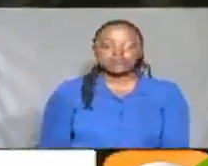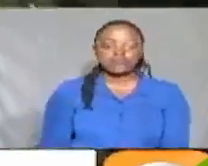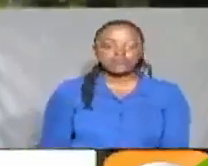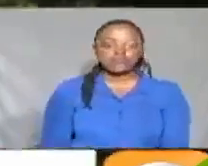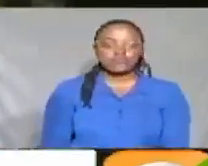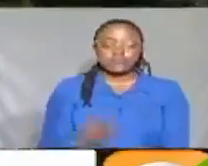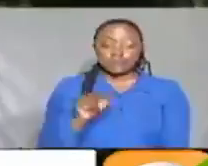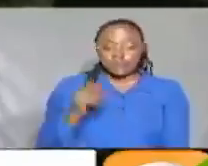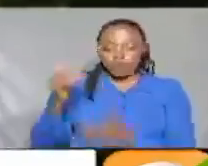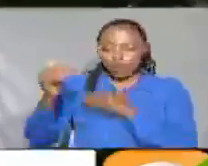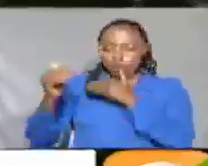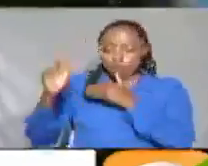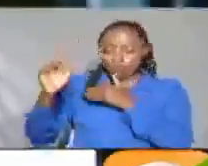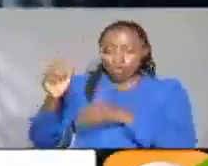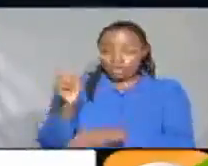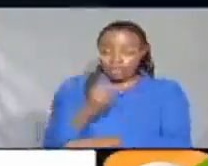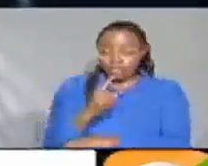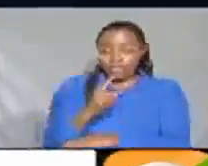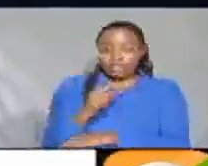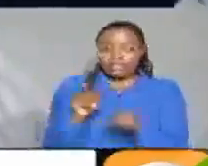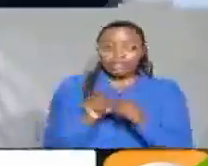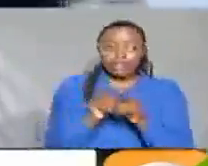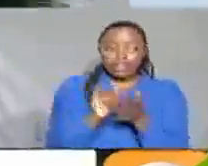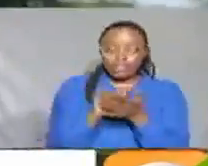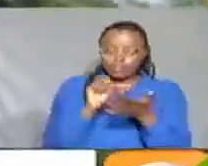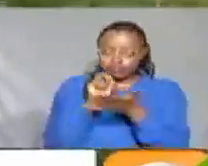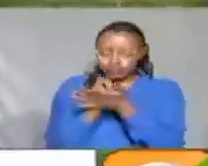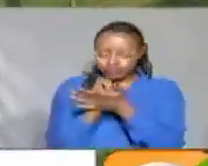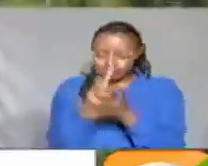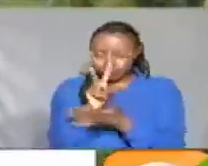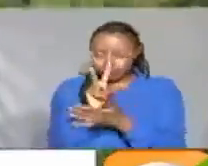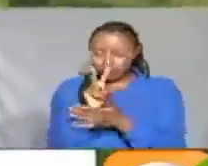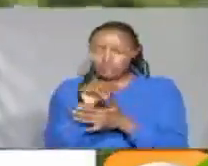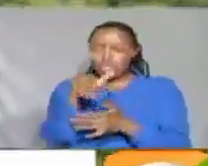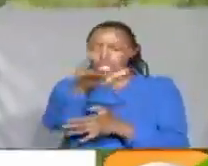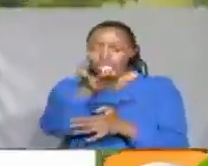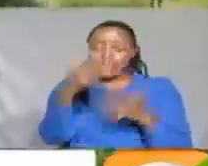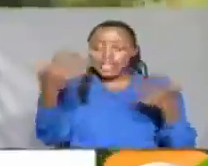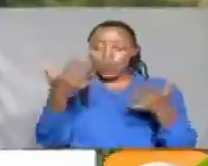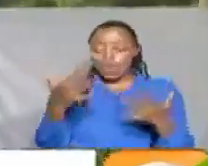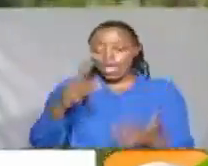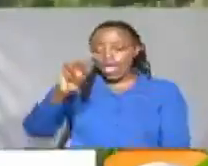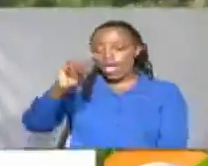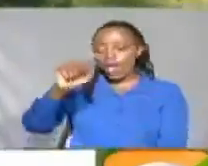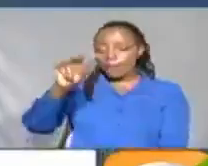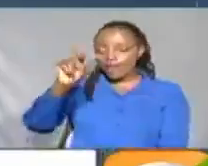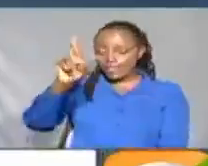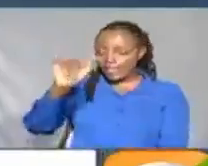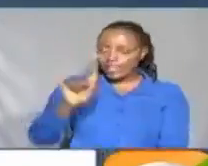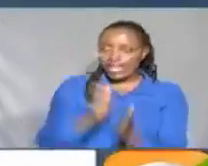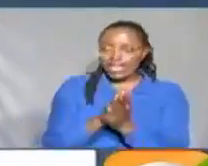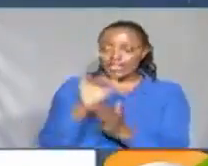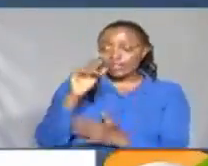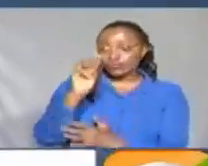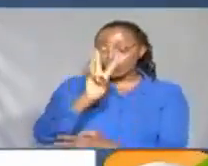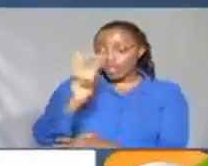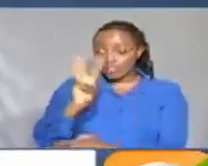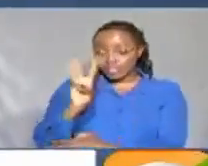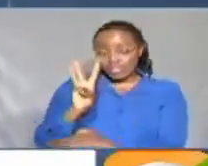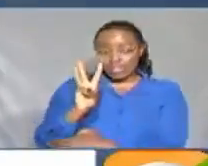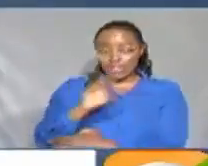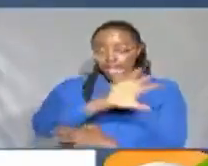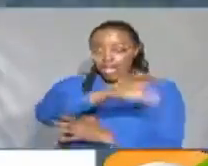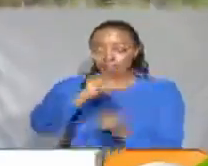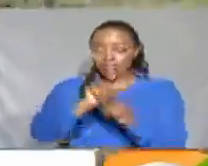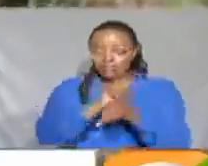It is almost a month since the dreaded desert locusts invaded parts of Mandera and Wajir counties. The insects have now spread